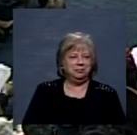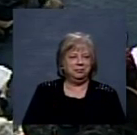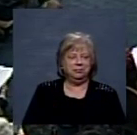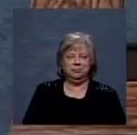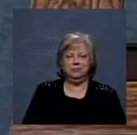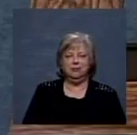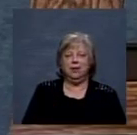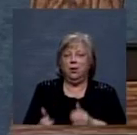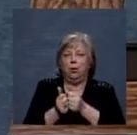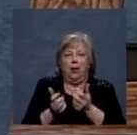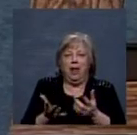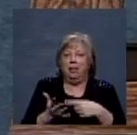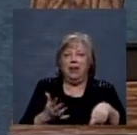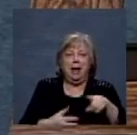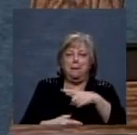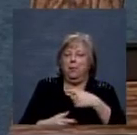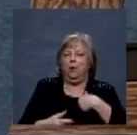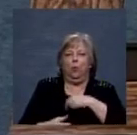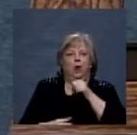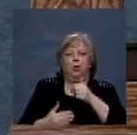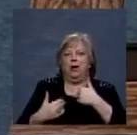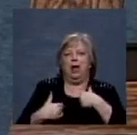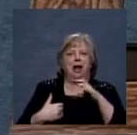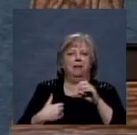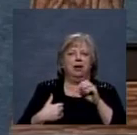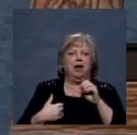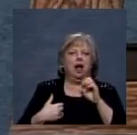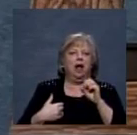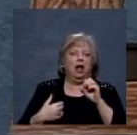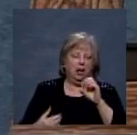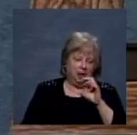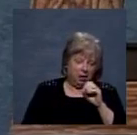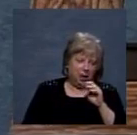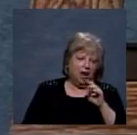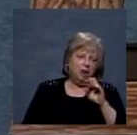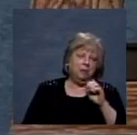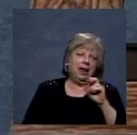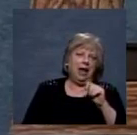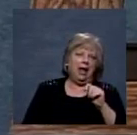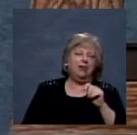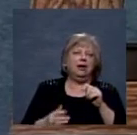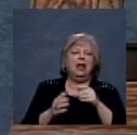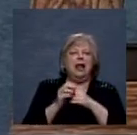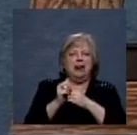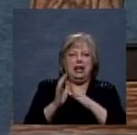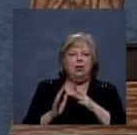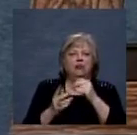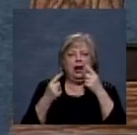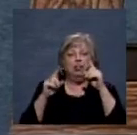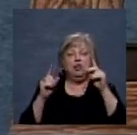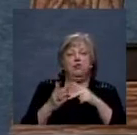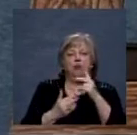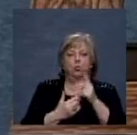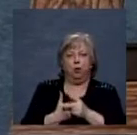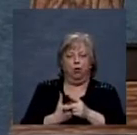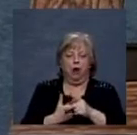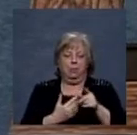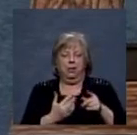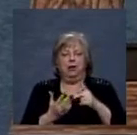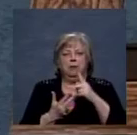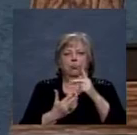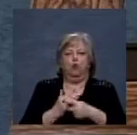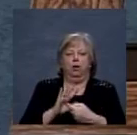Because without them, we would not have a Comcast Leaders and Achievers Scholarship Program. Comcast Leaders and Achievers exemplify